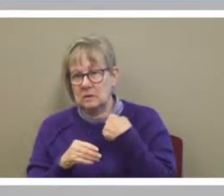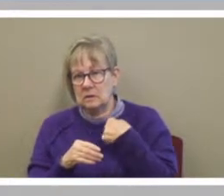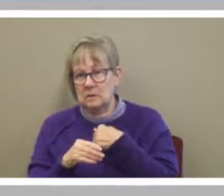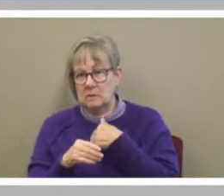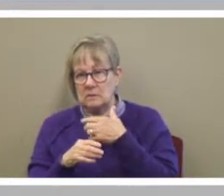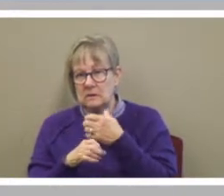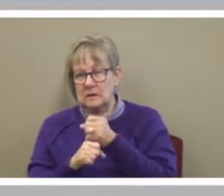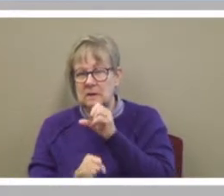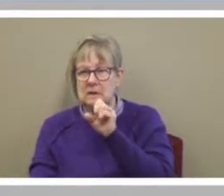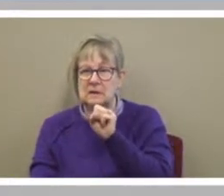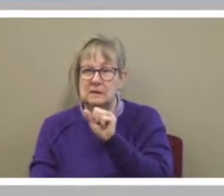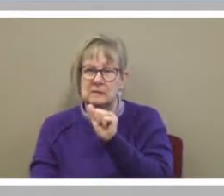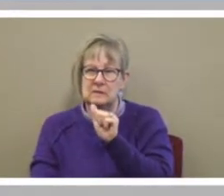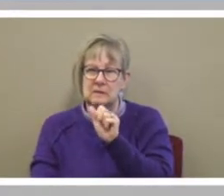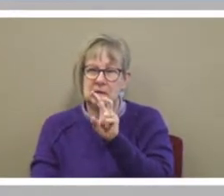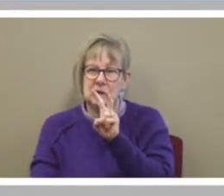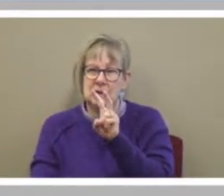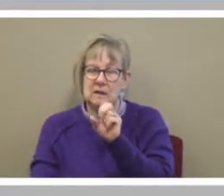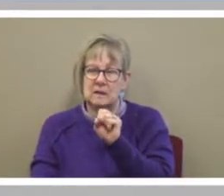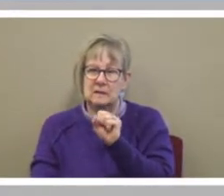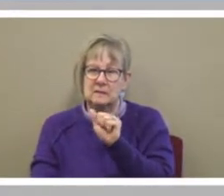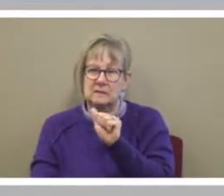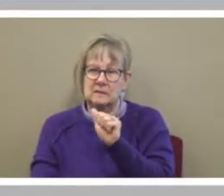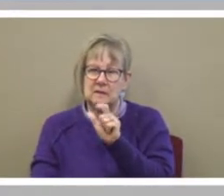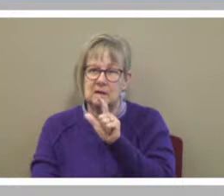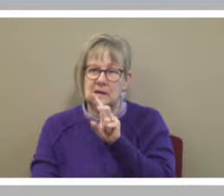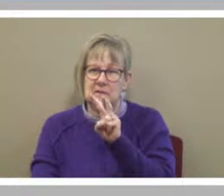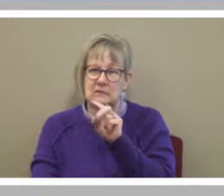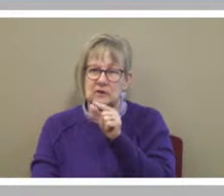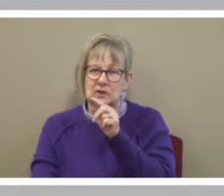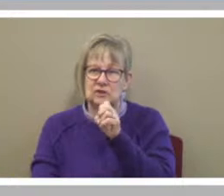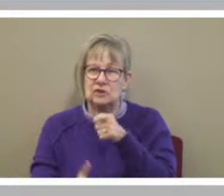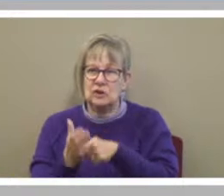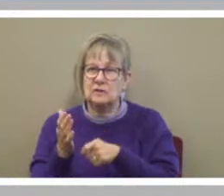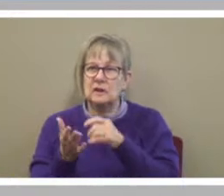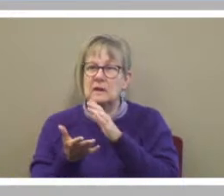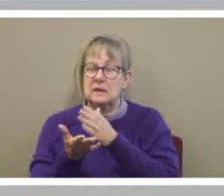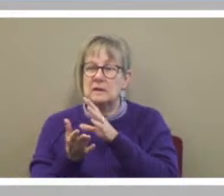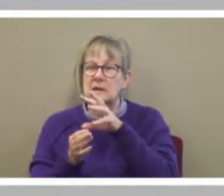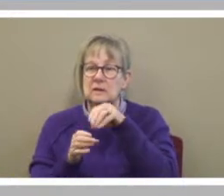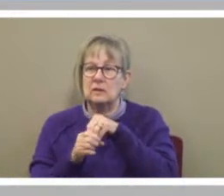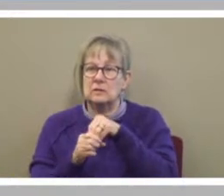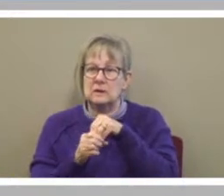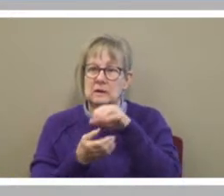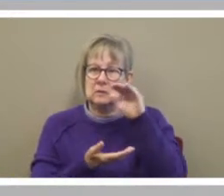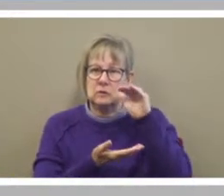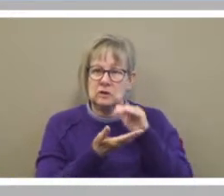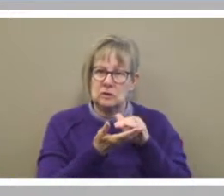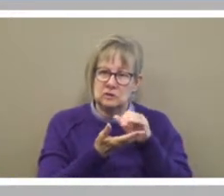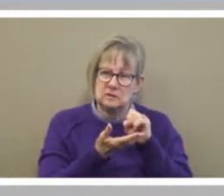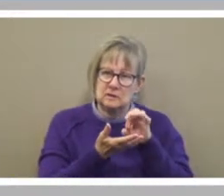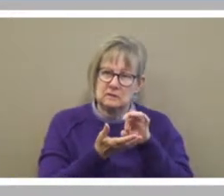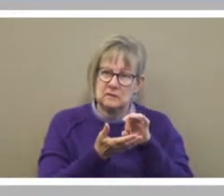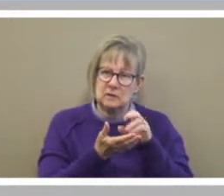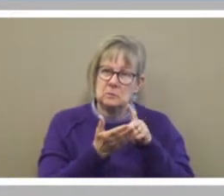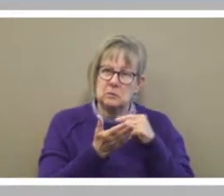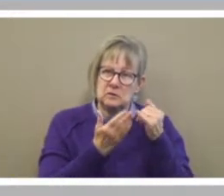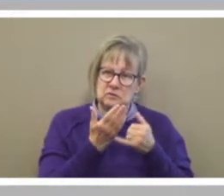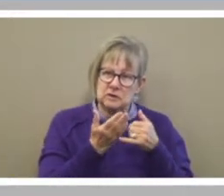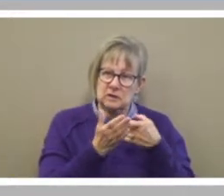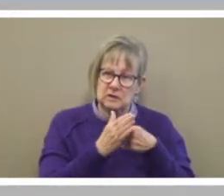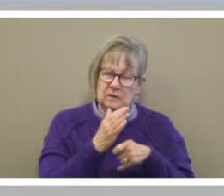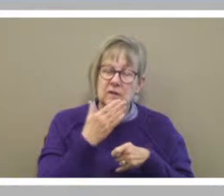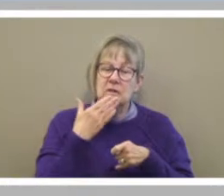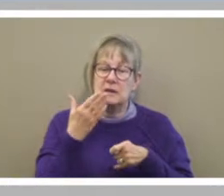salvage cost, which it was also part of the reduction in the project cost. Okay. Mm-hmm. All right. Thank you very much.